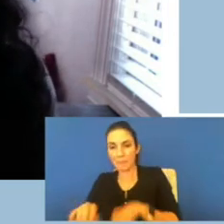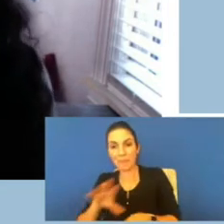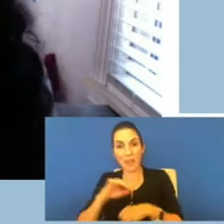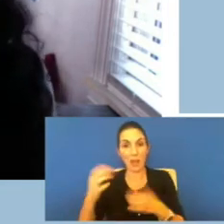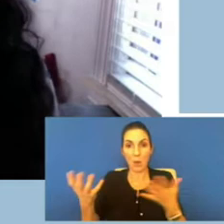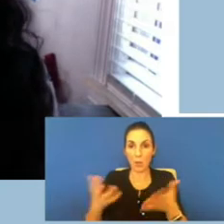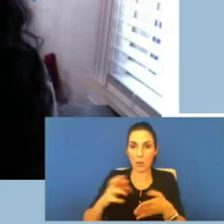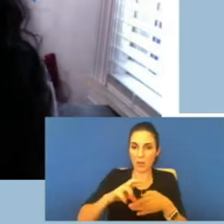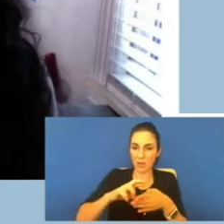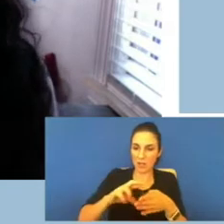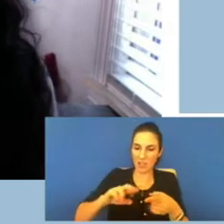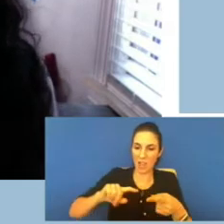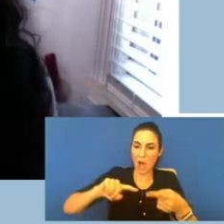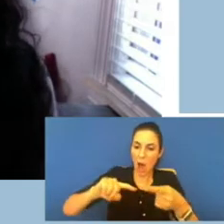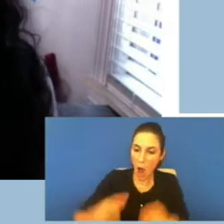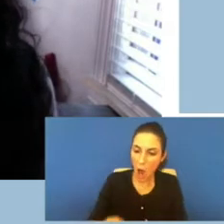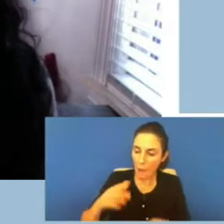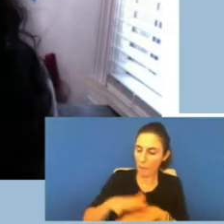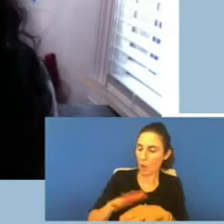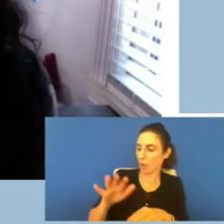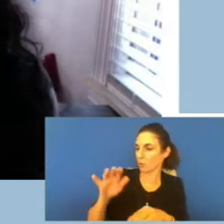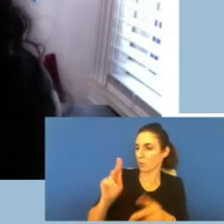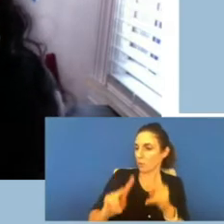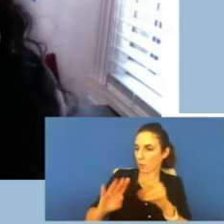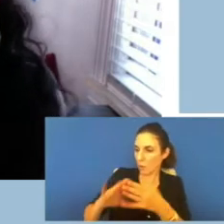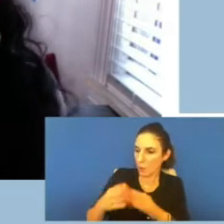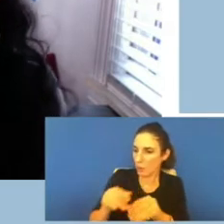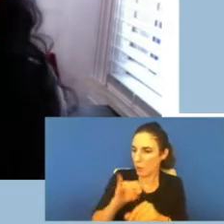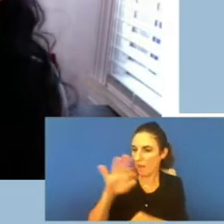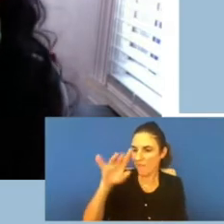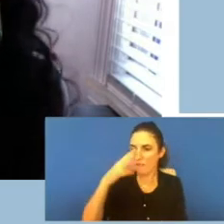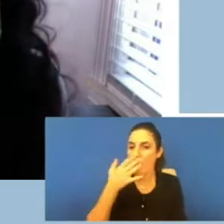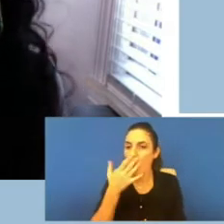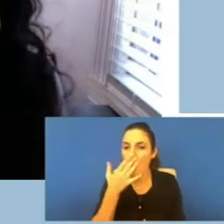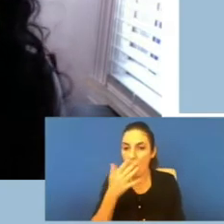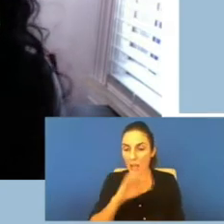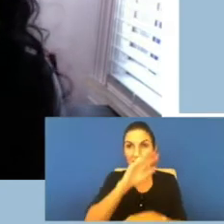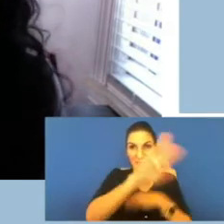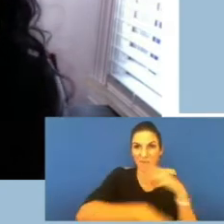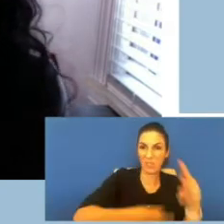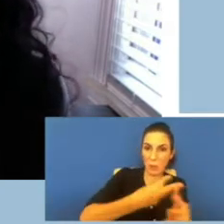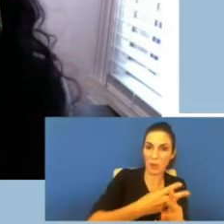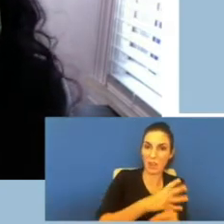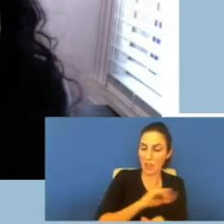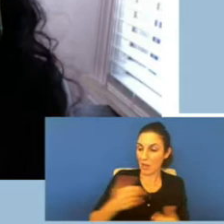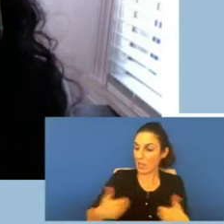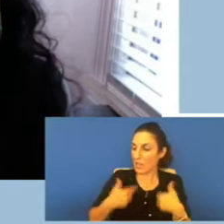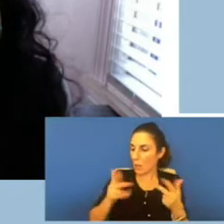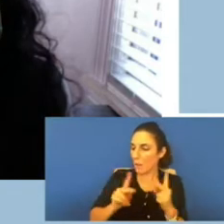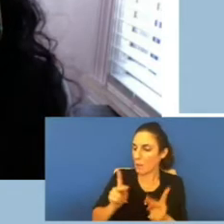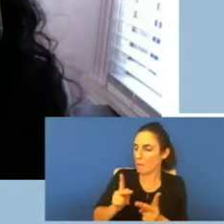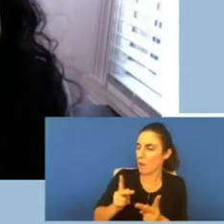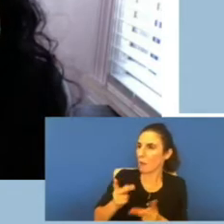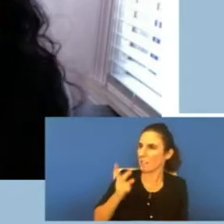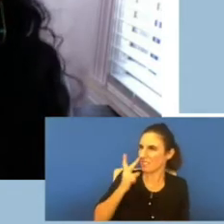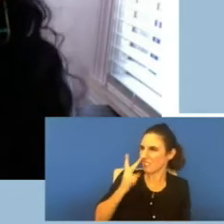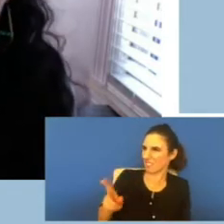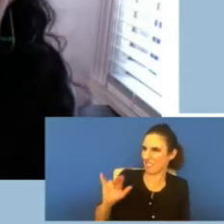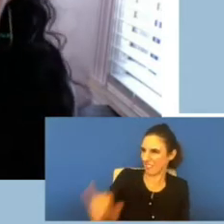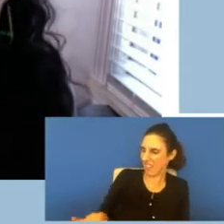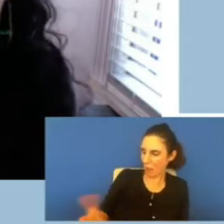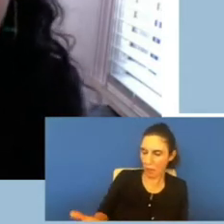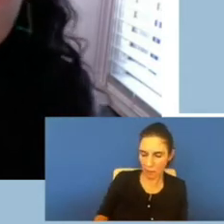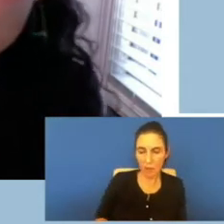on communities of color in the US and around the world, and how our young people are privy to that. And so when we